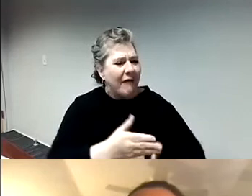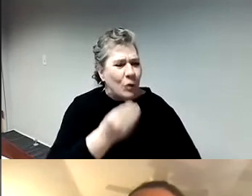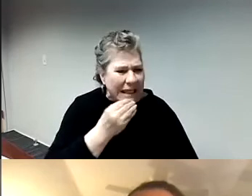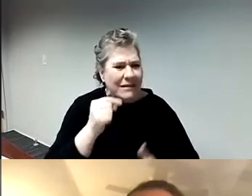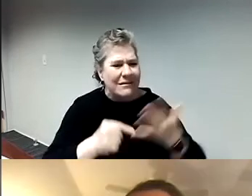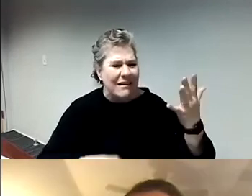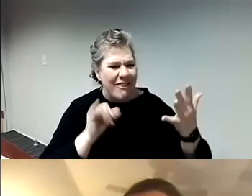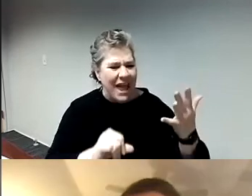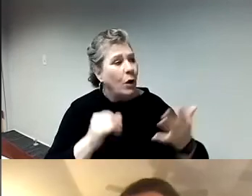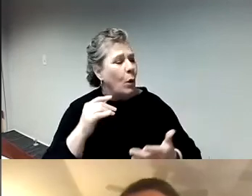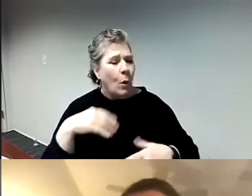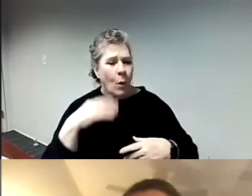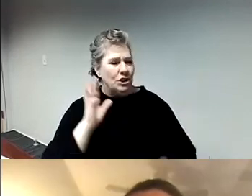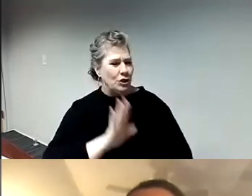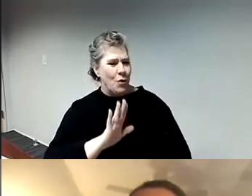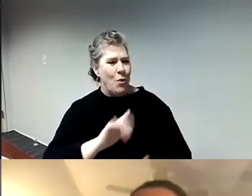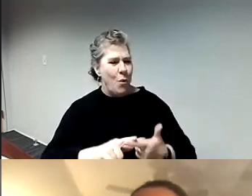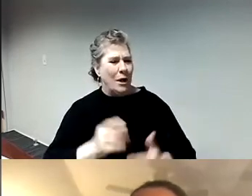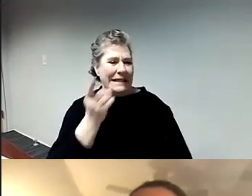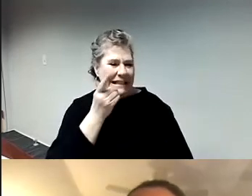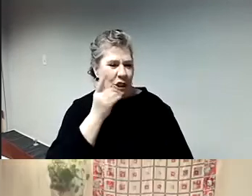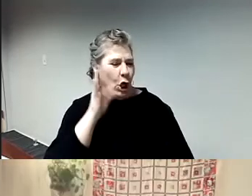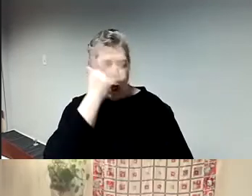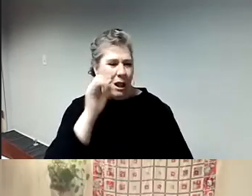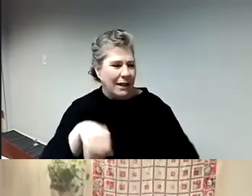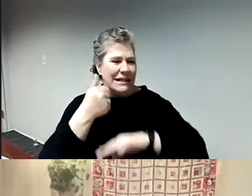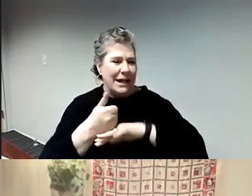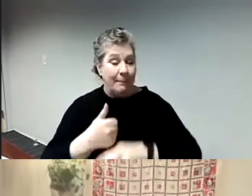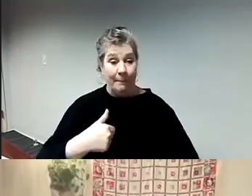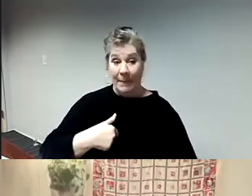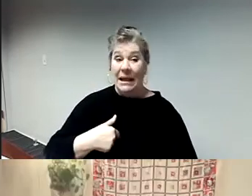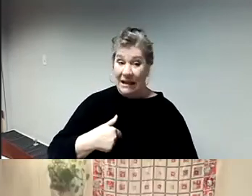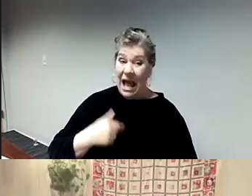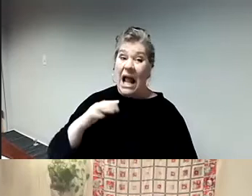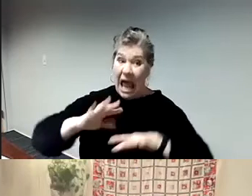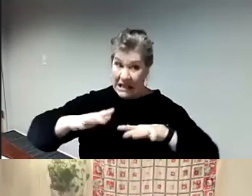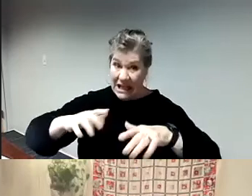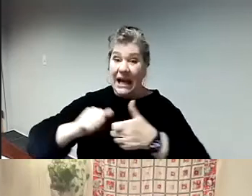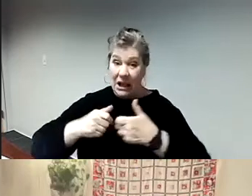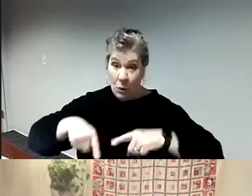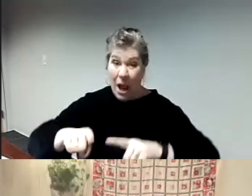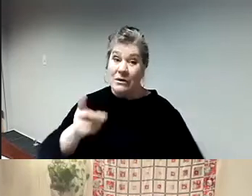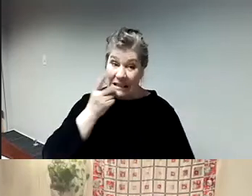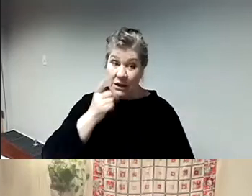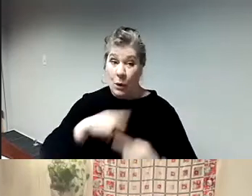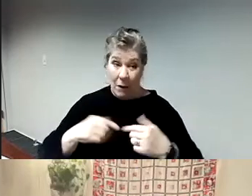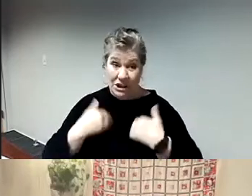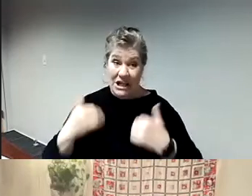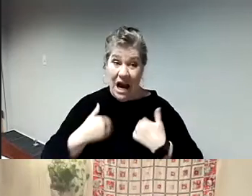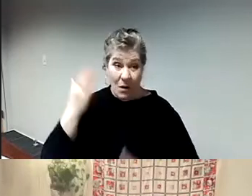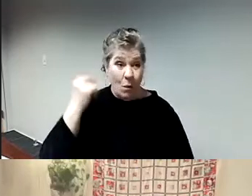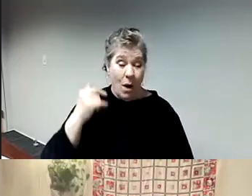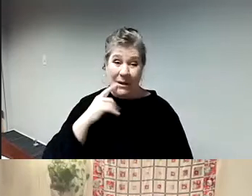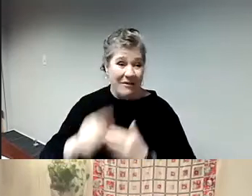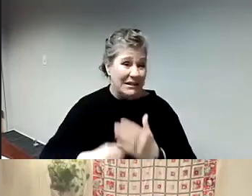You know, what is your dinner setup? I specifically had a lot of anxiety around dinners when I was younger, and it was because it was the time